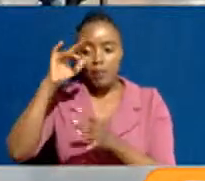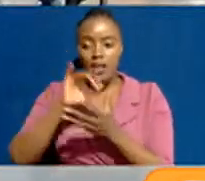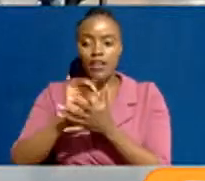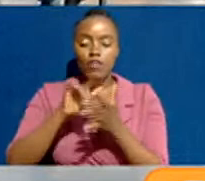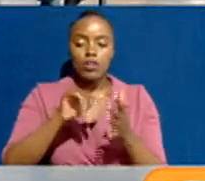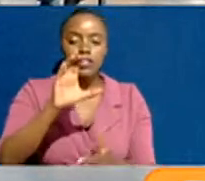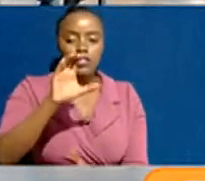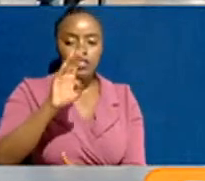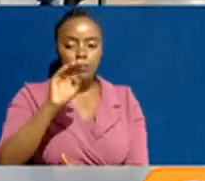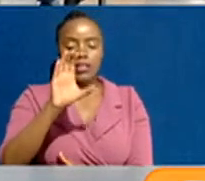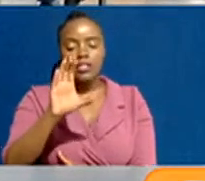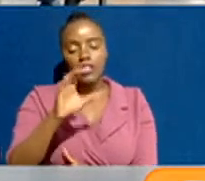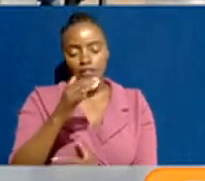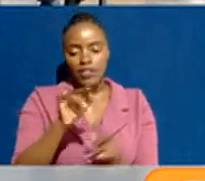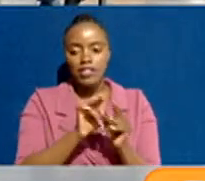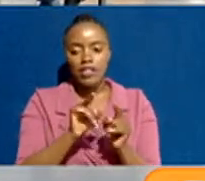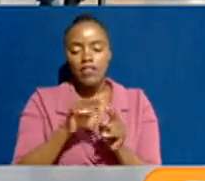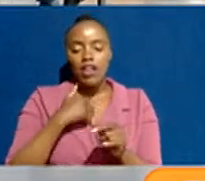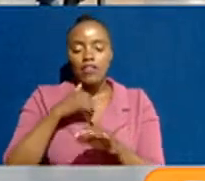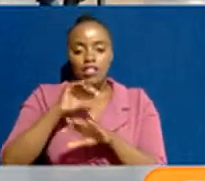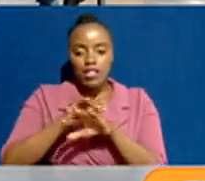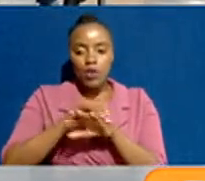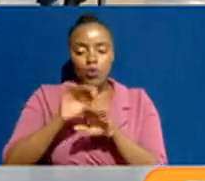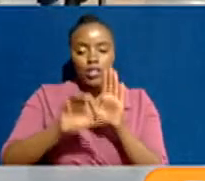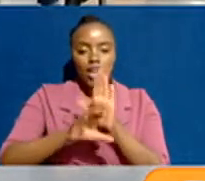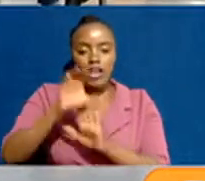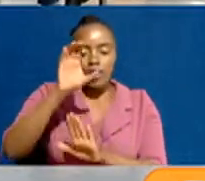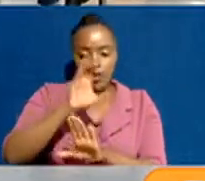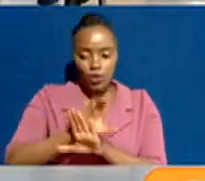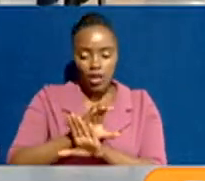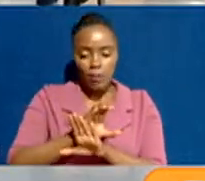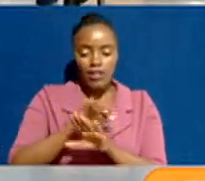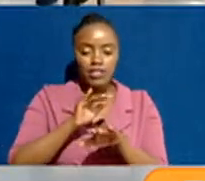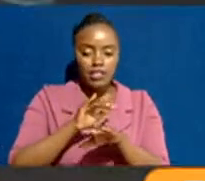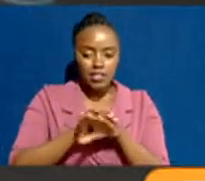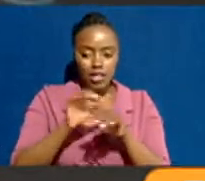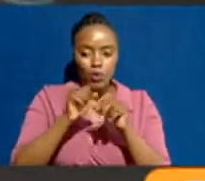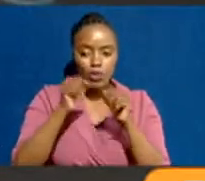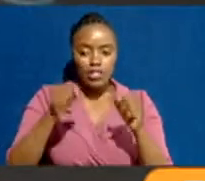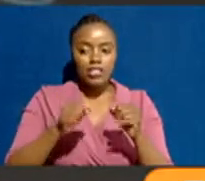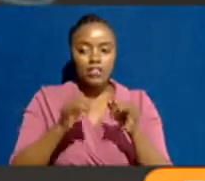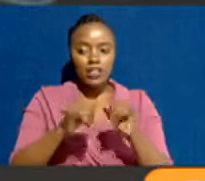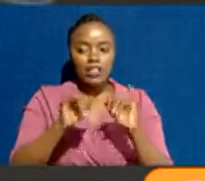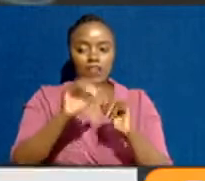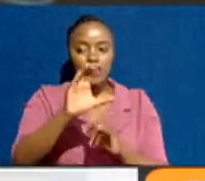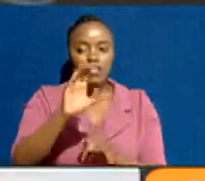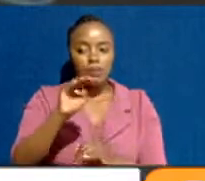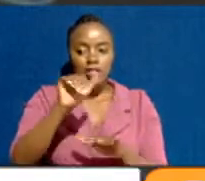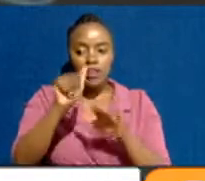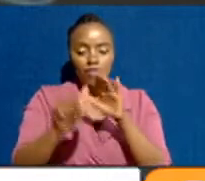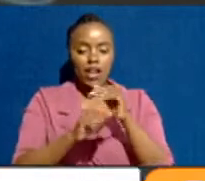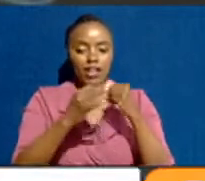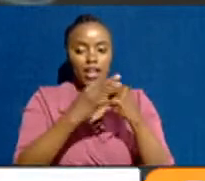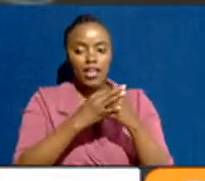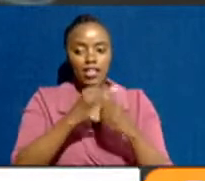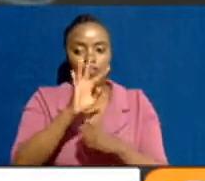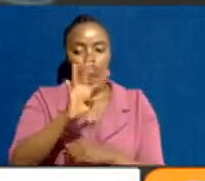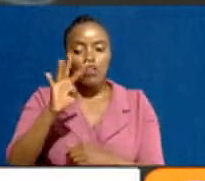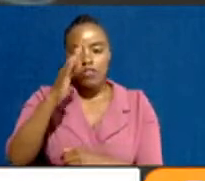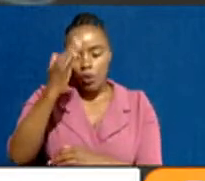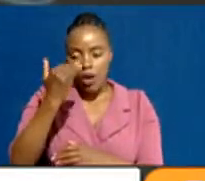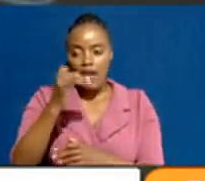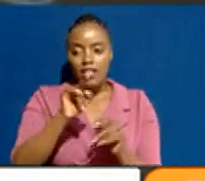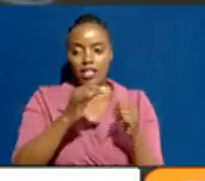is a good system. Yeah. It's a good curriculum, not system. We could still implement CBC under 844, because